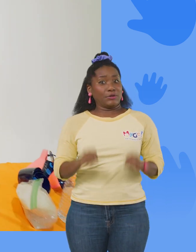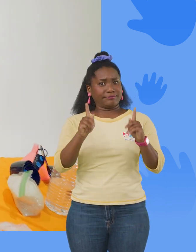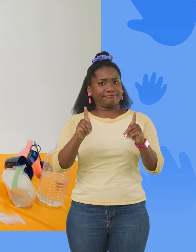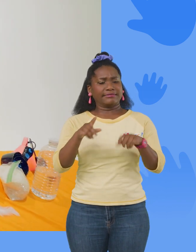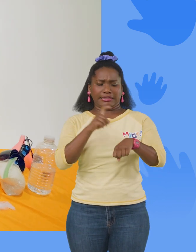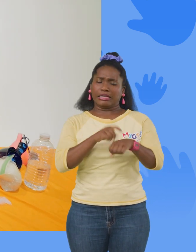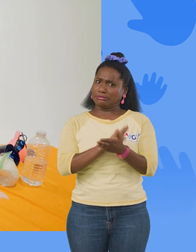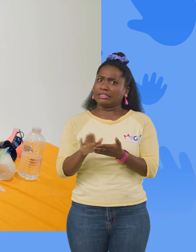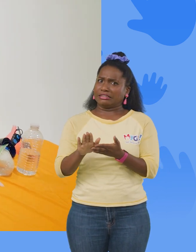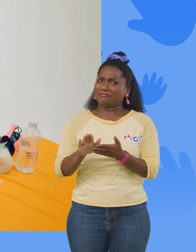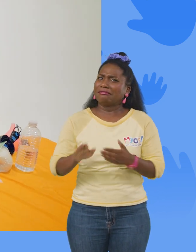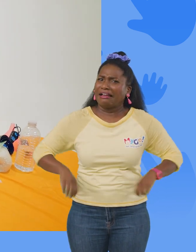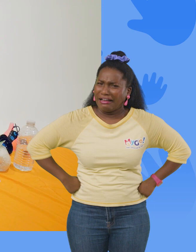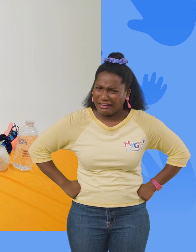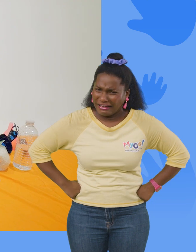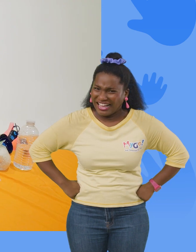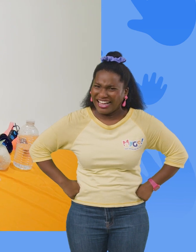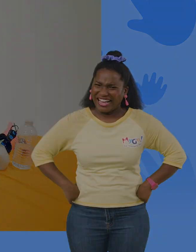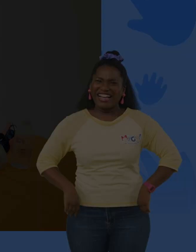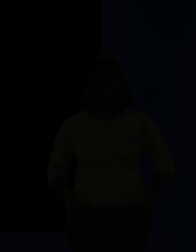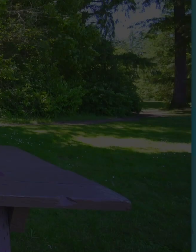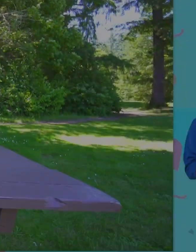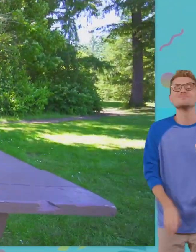Okay, I'm going to clean up now.